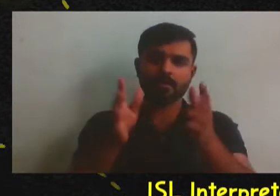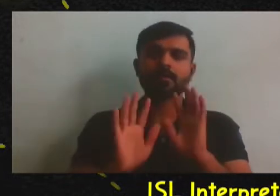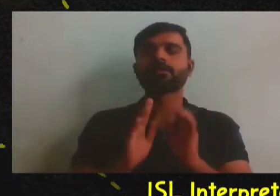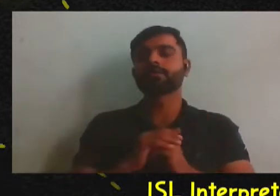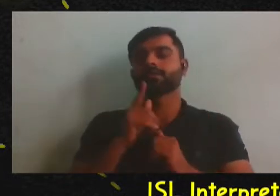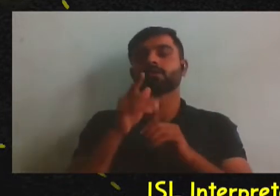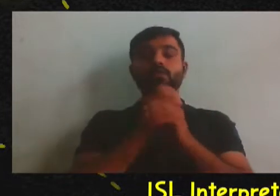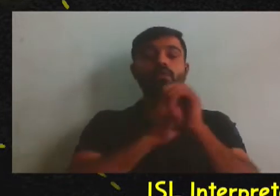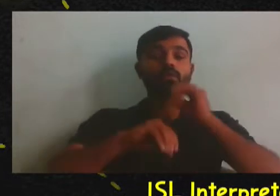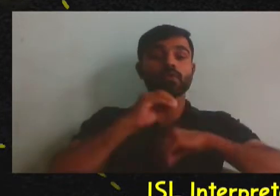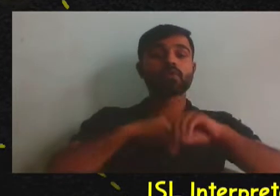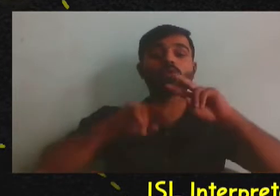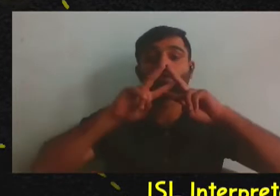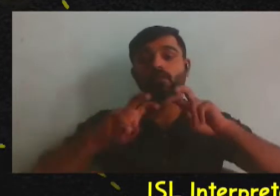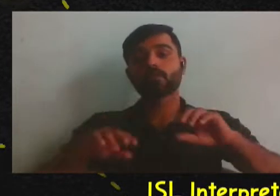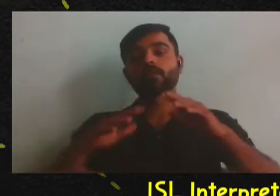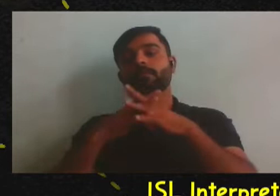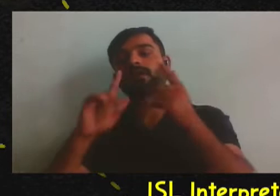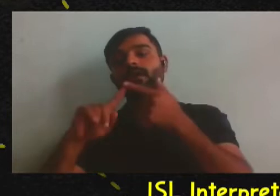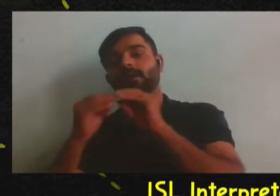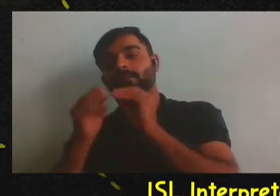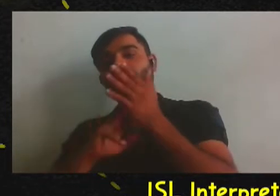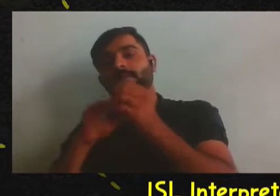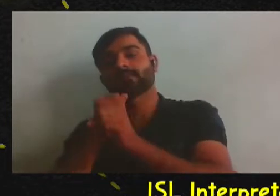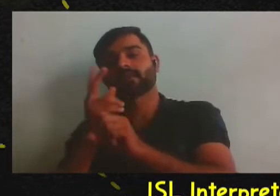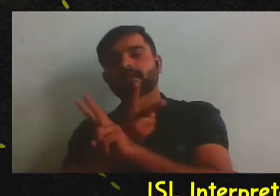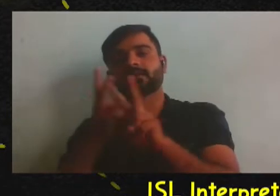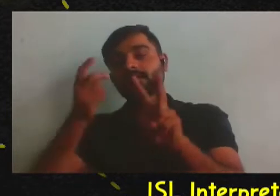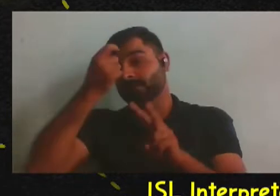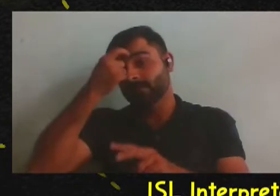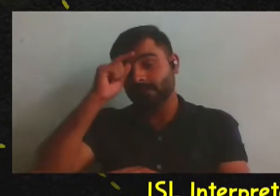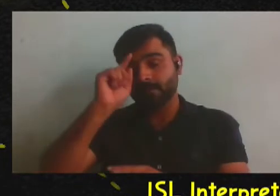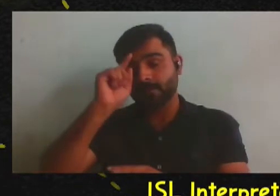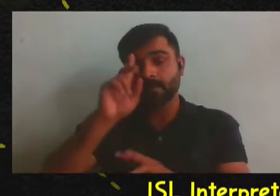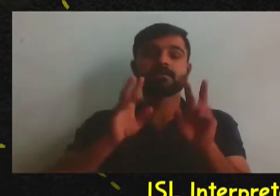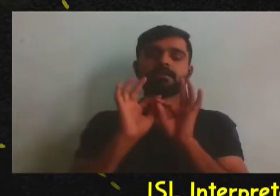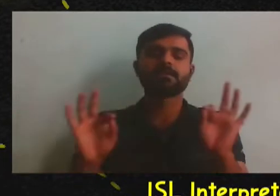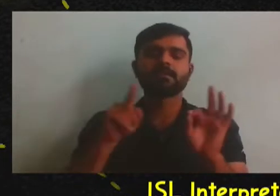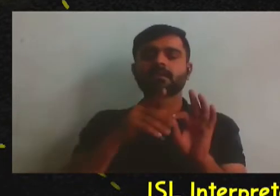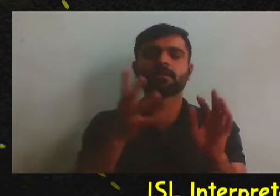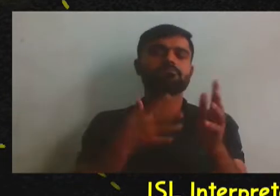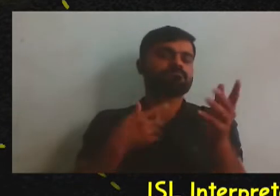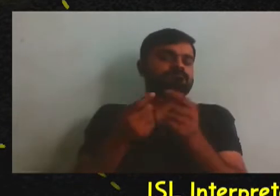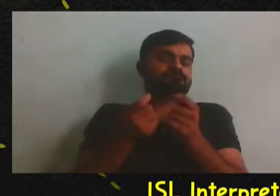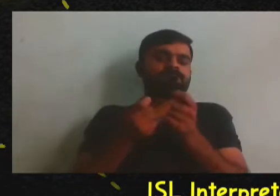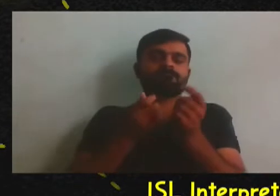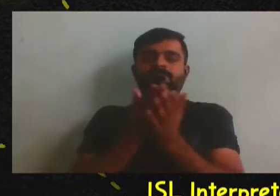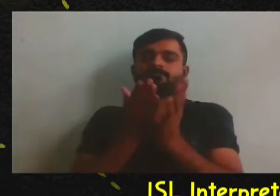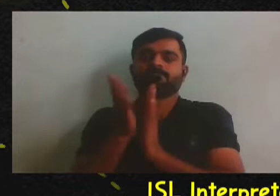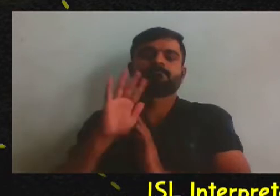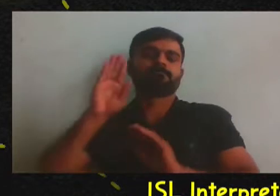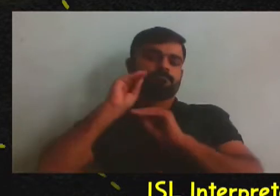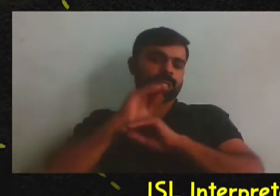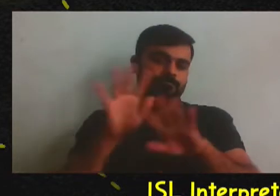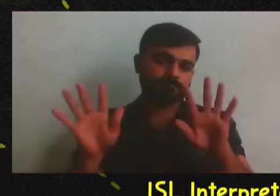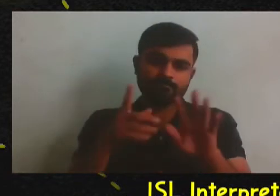Google search and WebMD and all of those are problematic simply because you can't control the way that information is